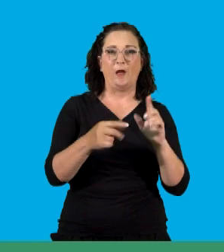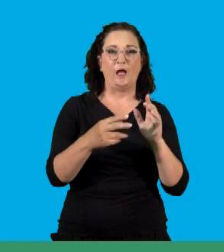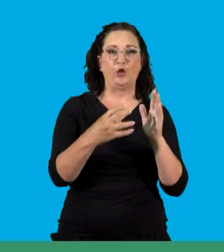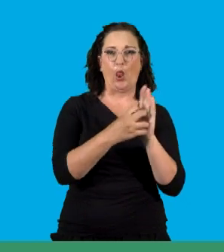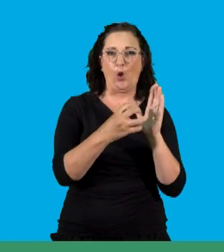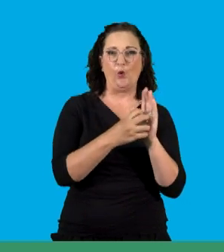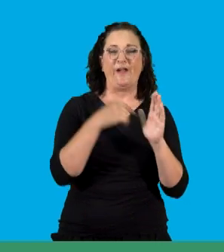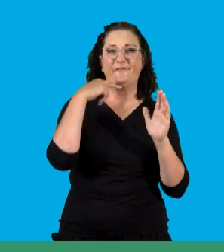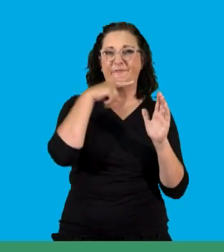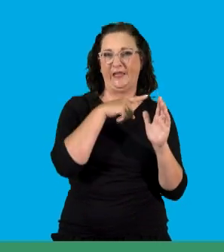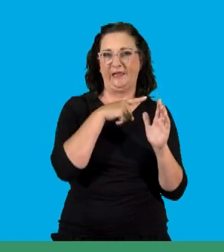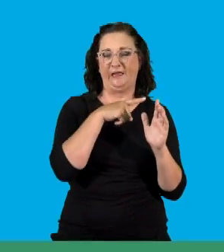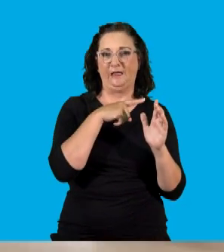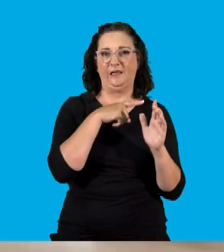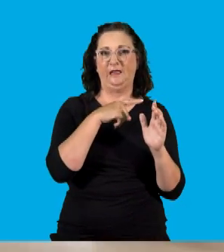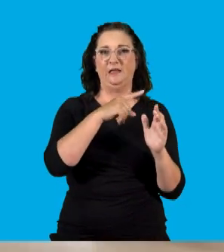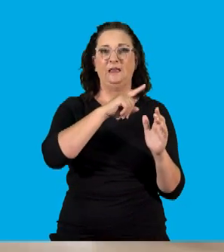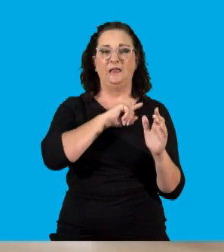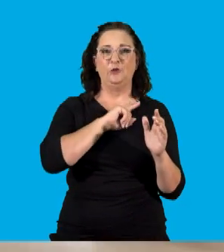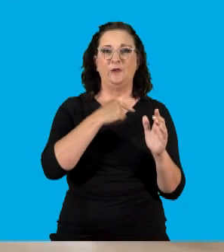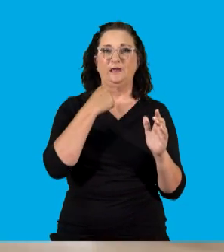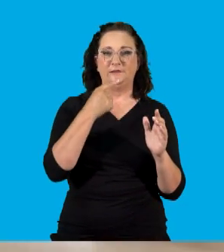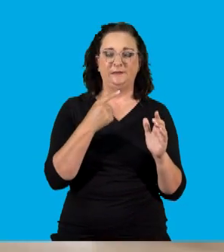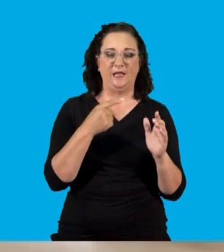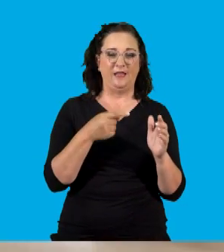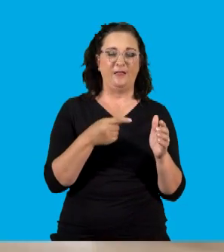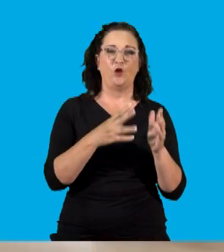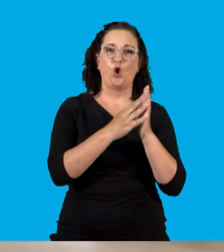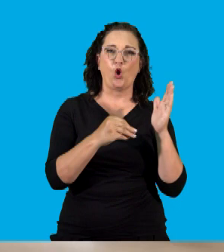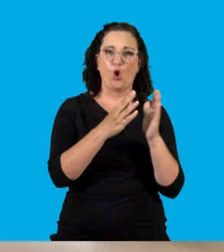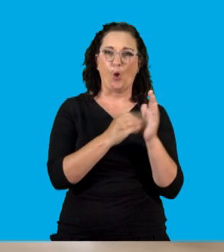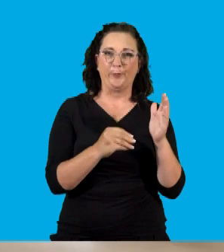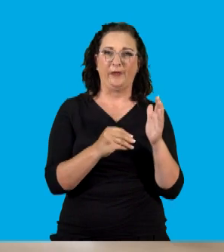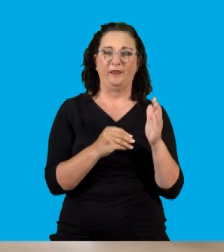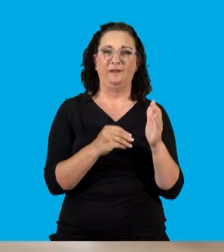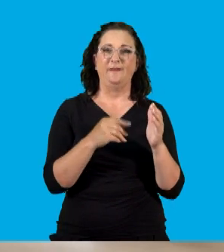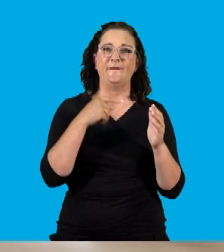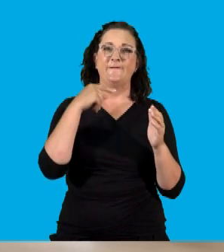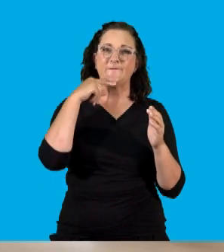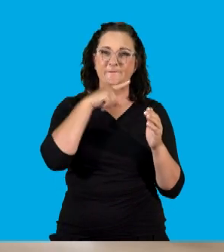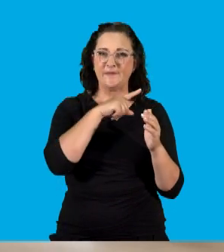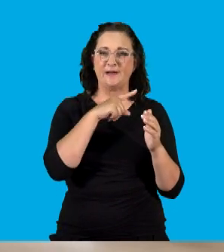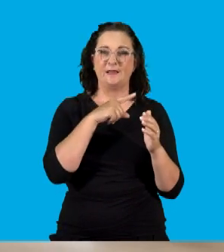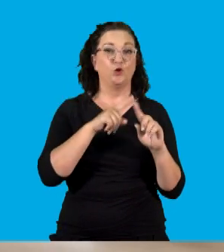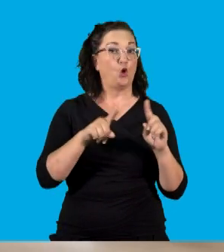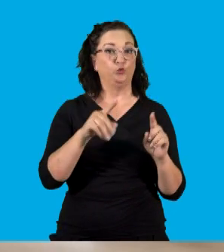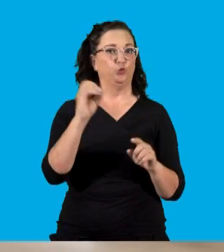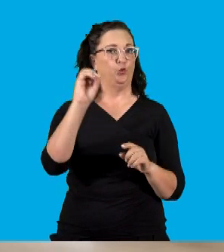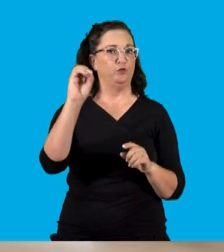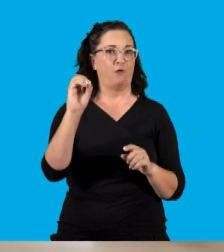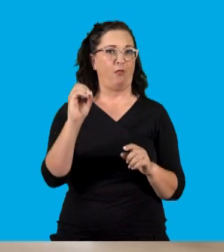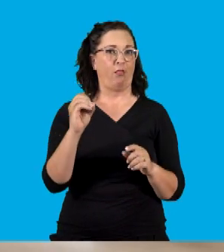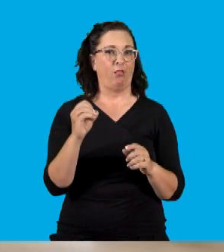trademark. So when we talk of counterfeit goods, we are referring to those imitations of